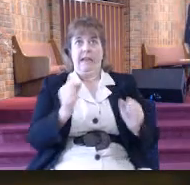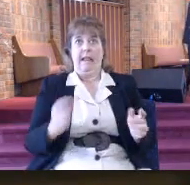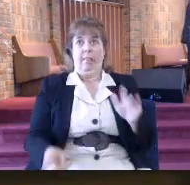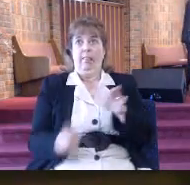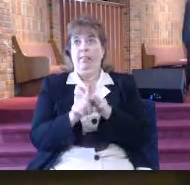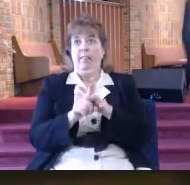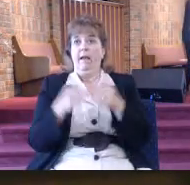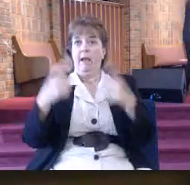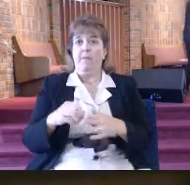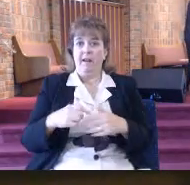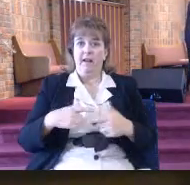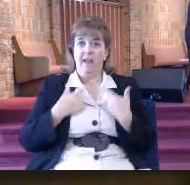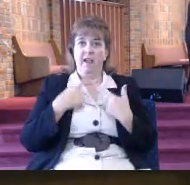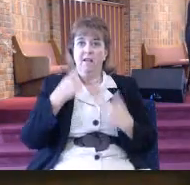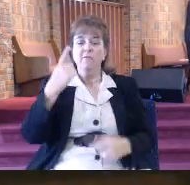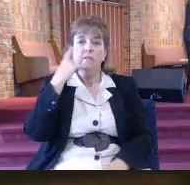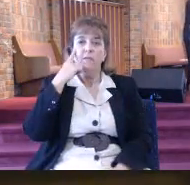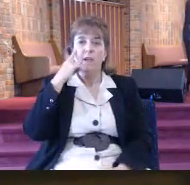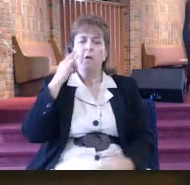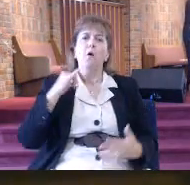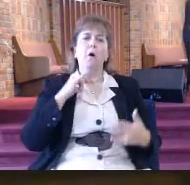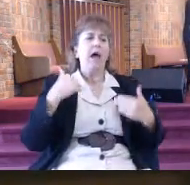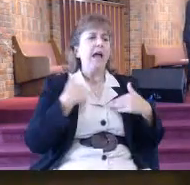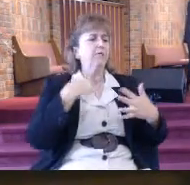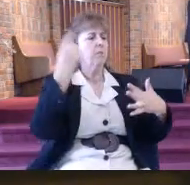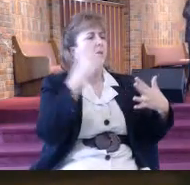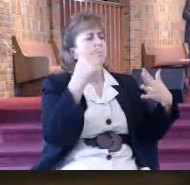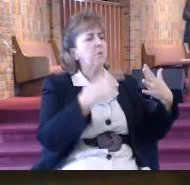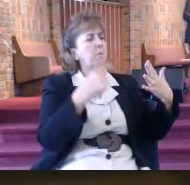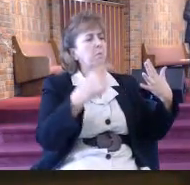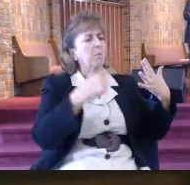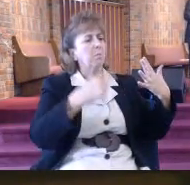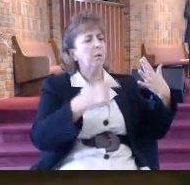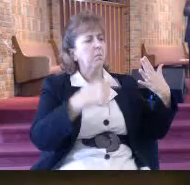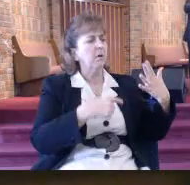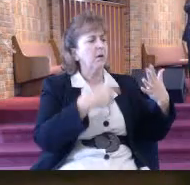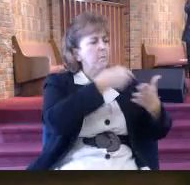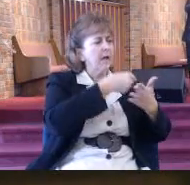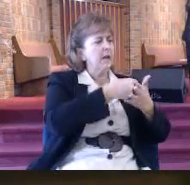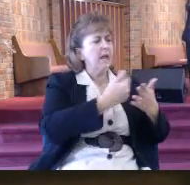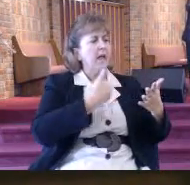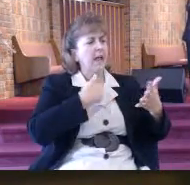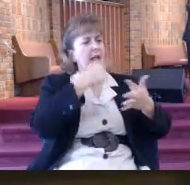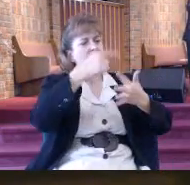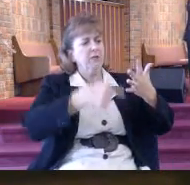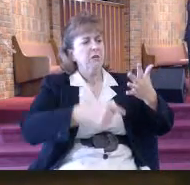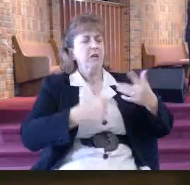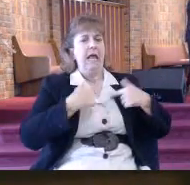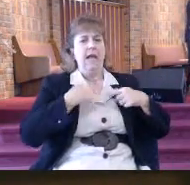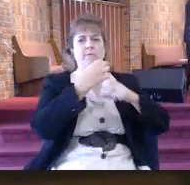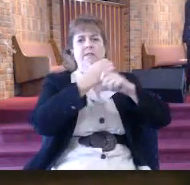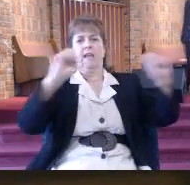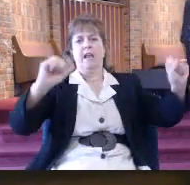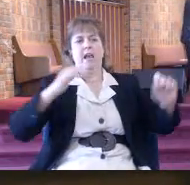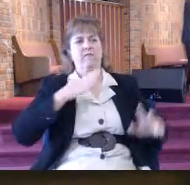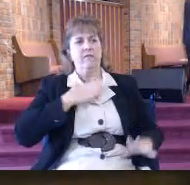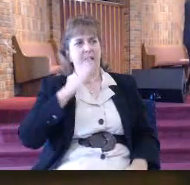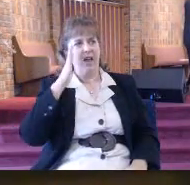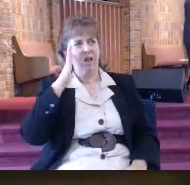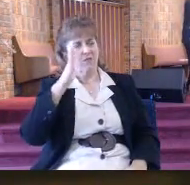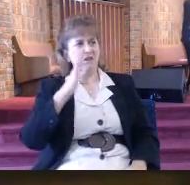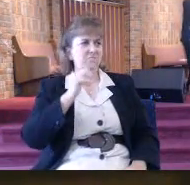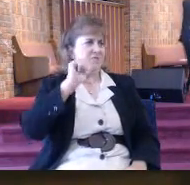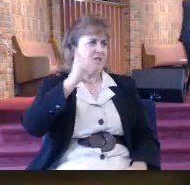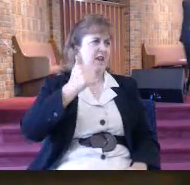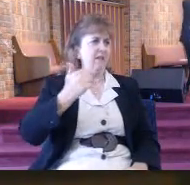you believe that just because you've got all of these things in place, that you're safe and that you've got good things for years and you can expect the next